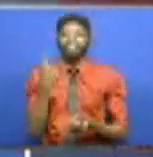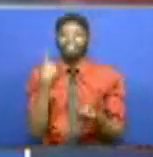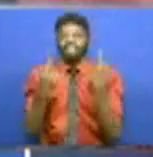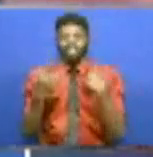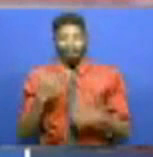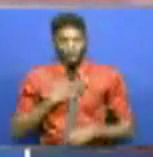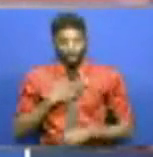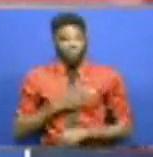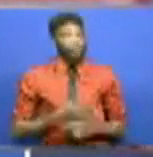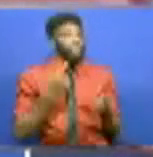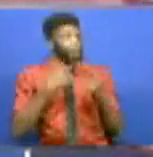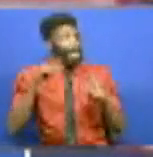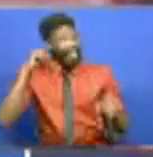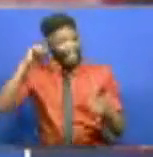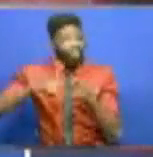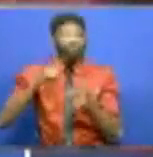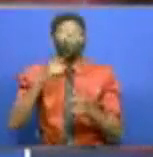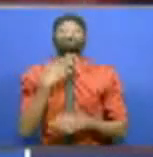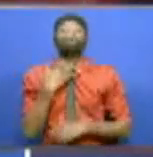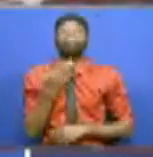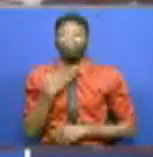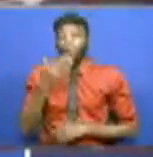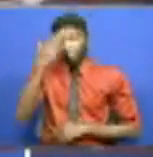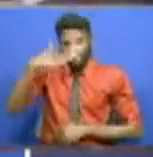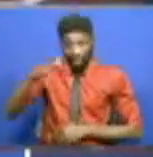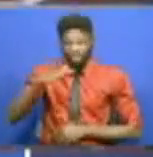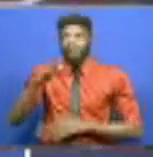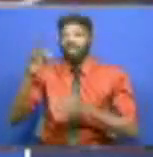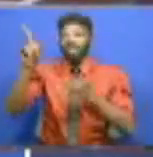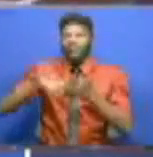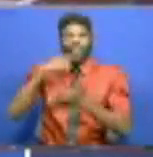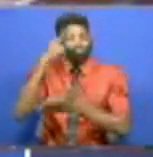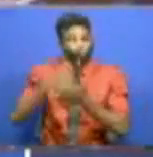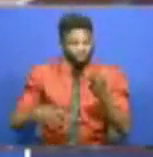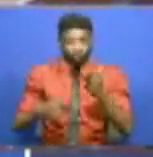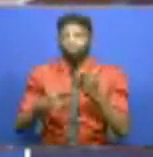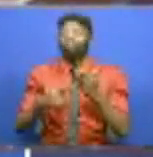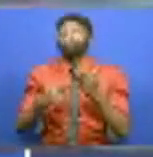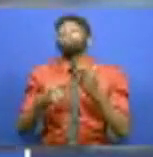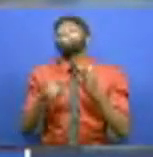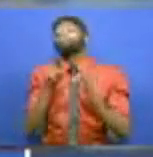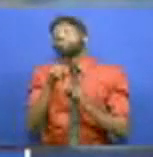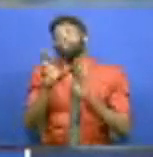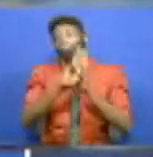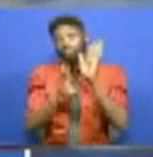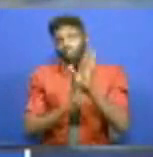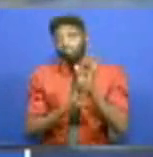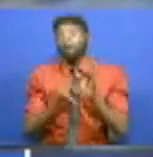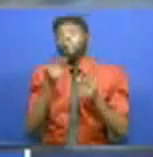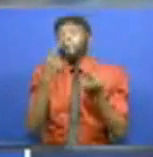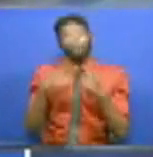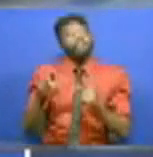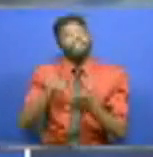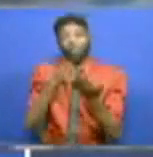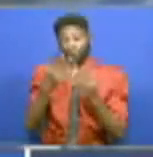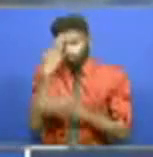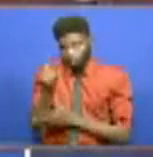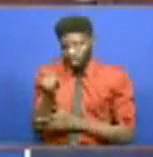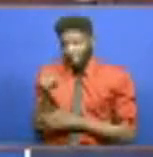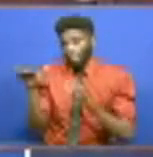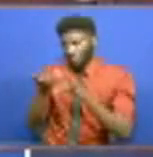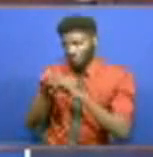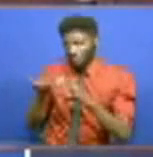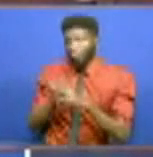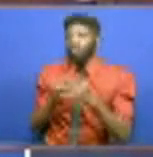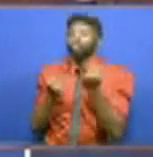to have Parliament abolish the regulations in totality bore no fruits, as members sided with the Agriculture Cabinet Secretary Peter Munya, who was adamant